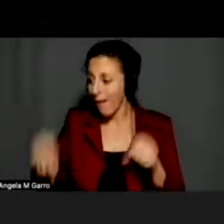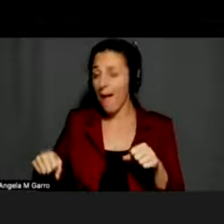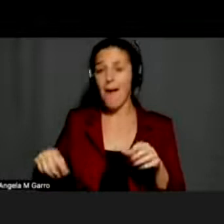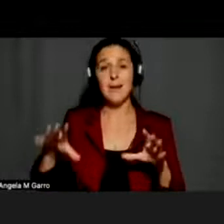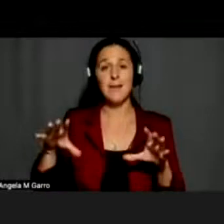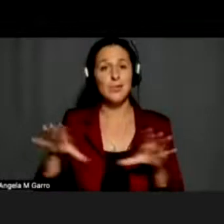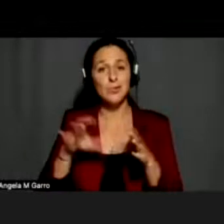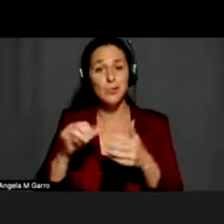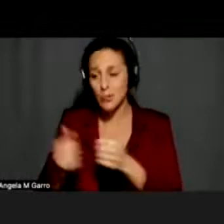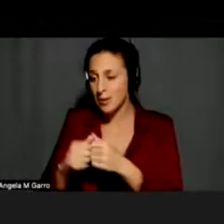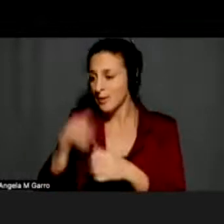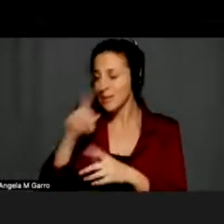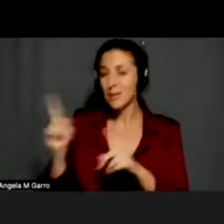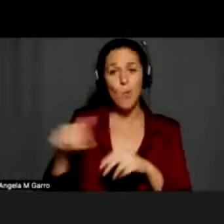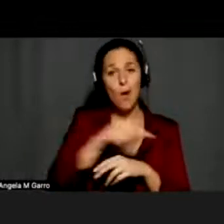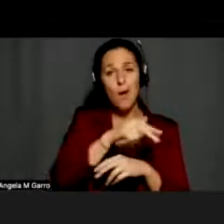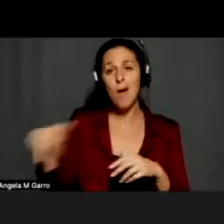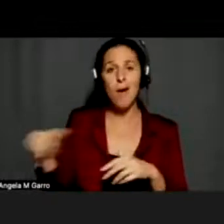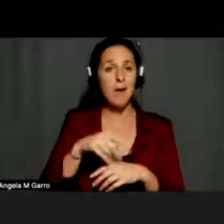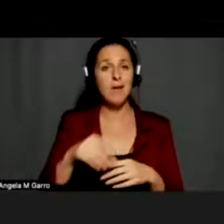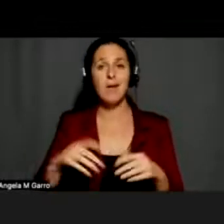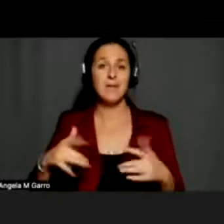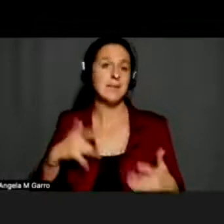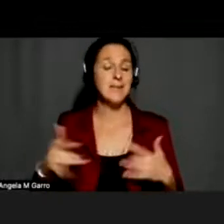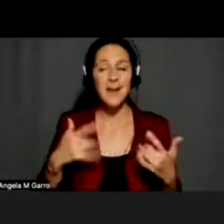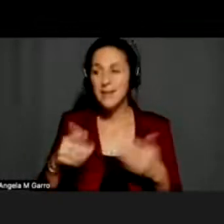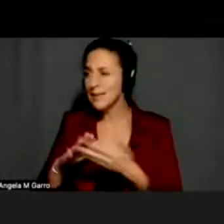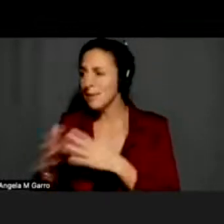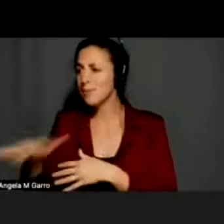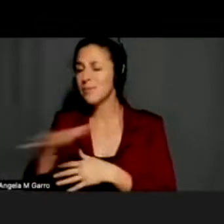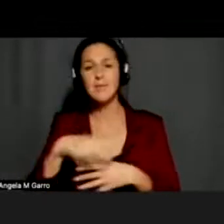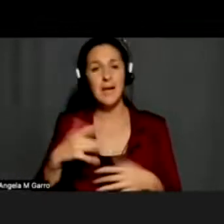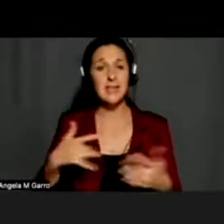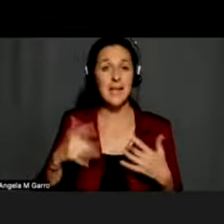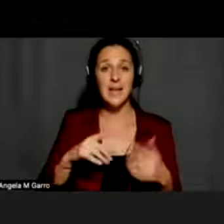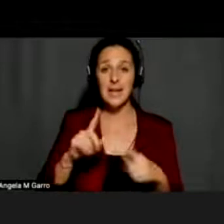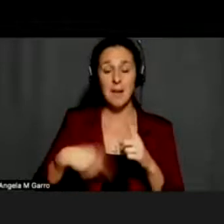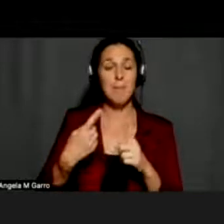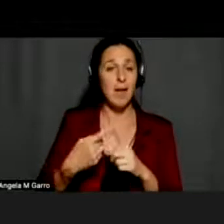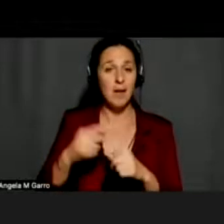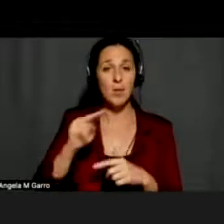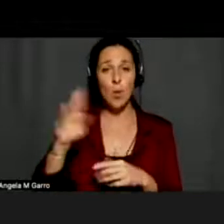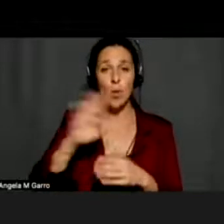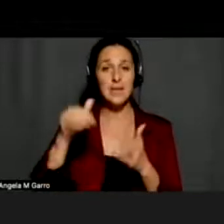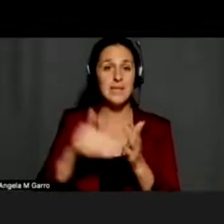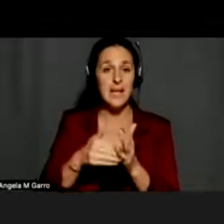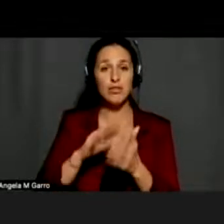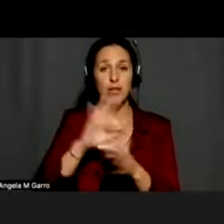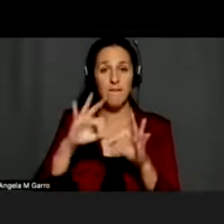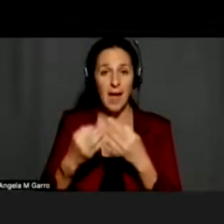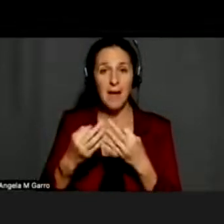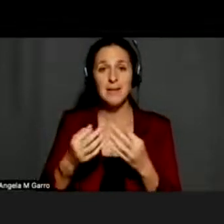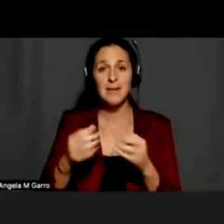where the school is. And I'm excited about North Central families being able to do that as